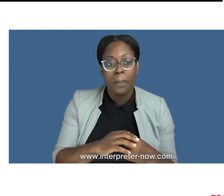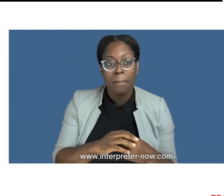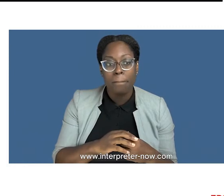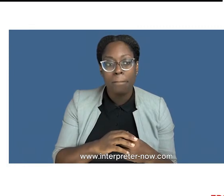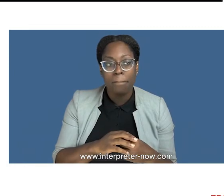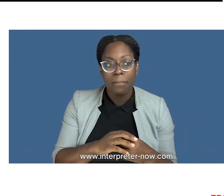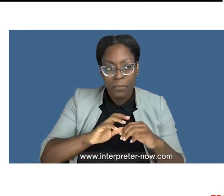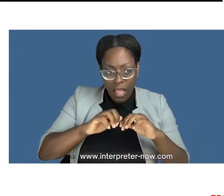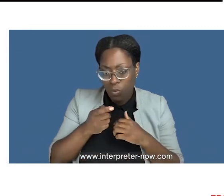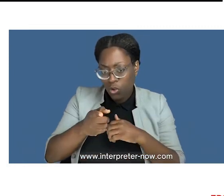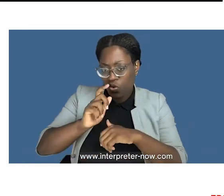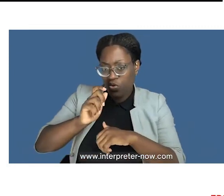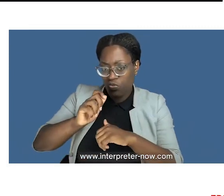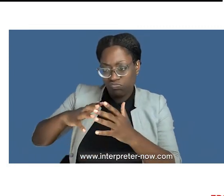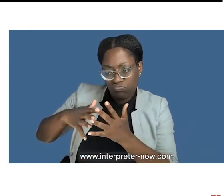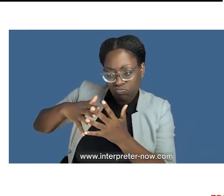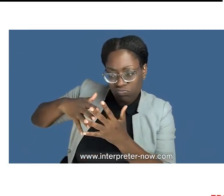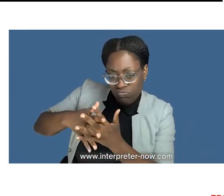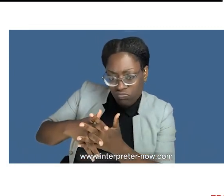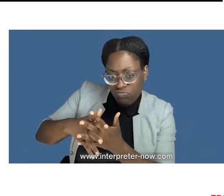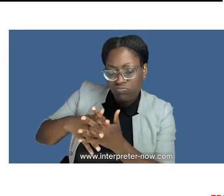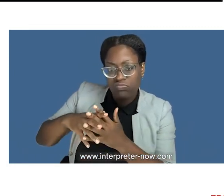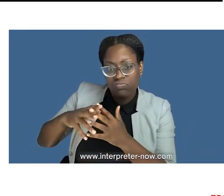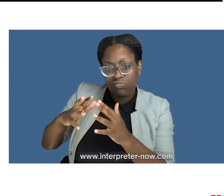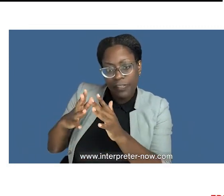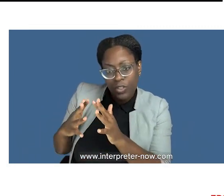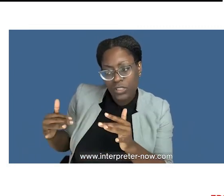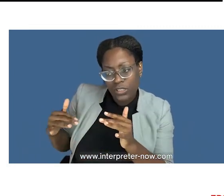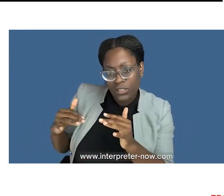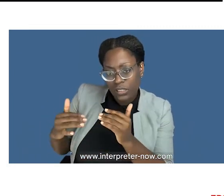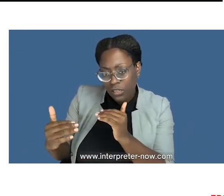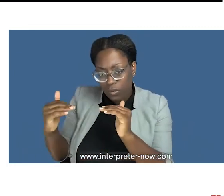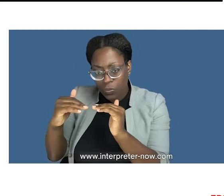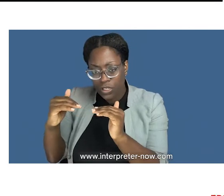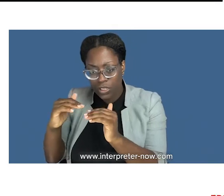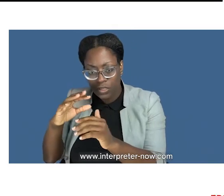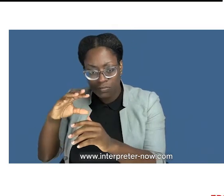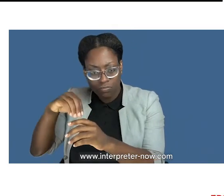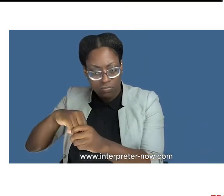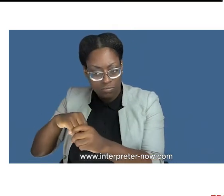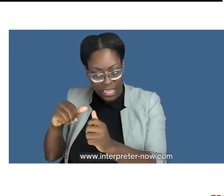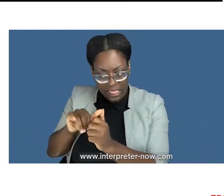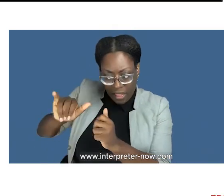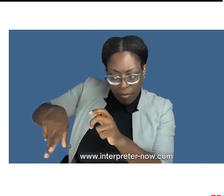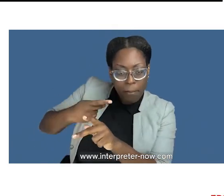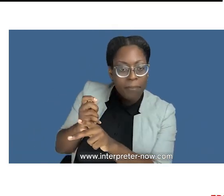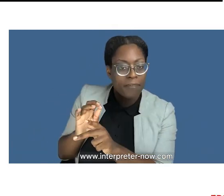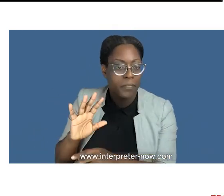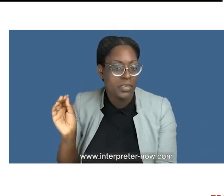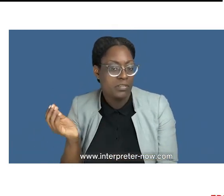of foundation of DEI in that culture? Maybe it's tactical or strategic, whatever comes to mind